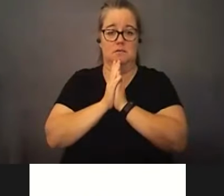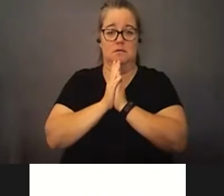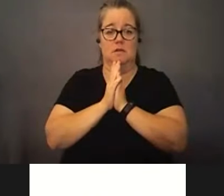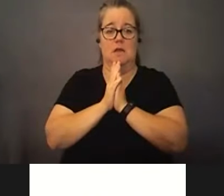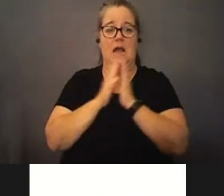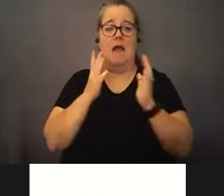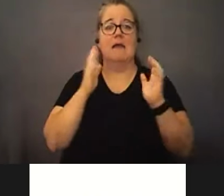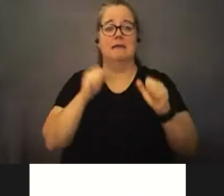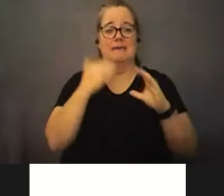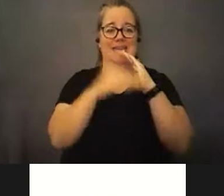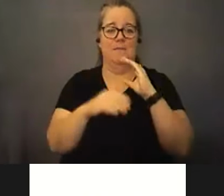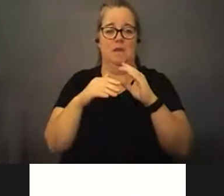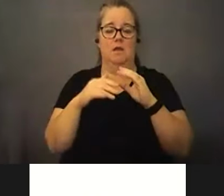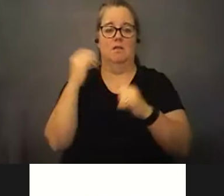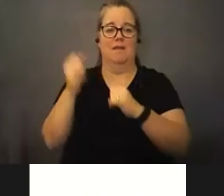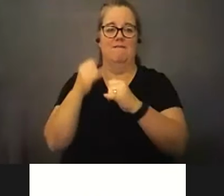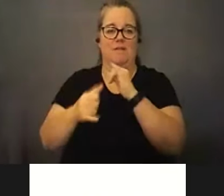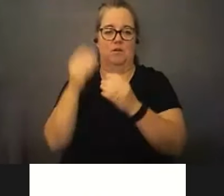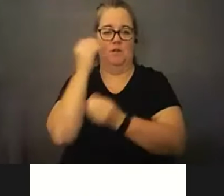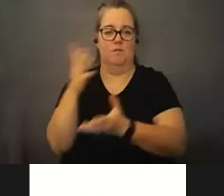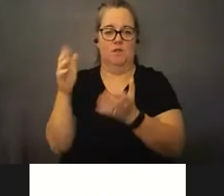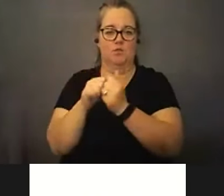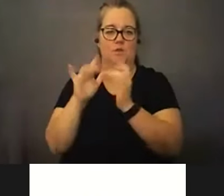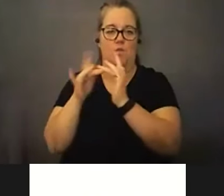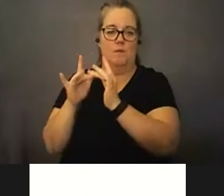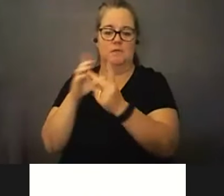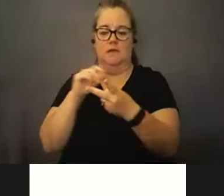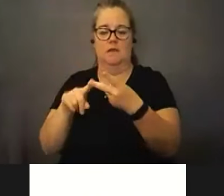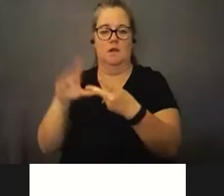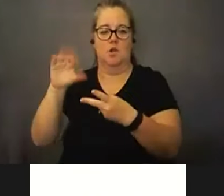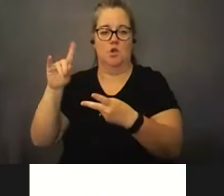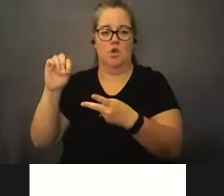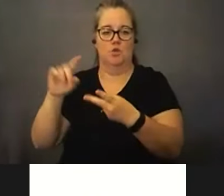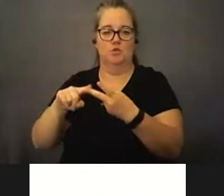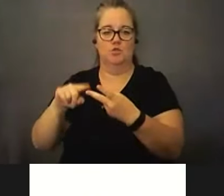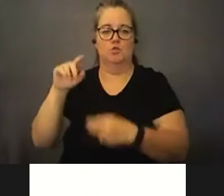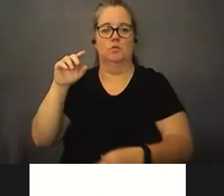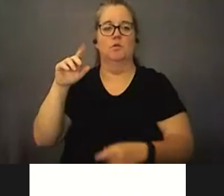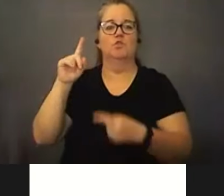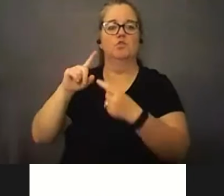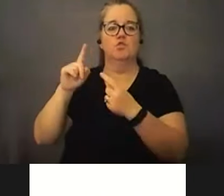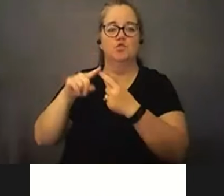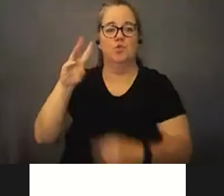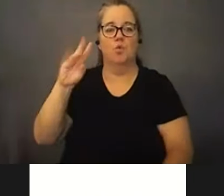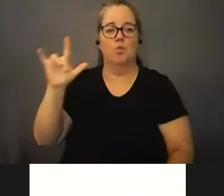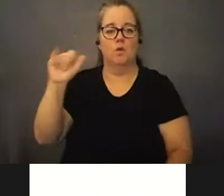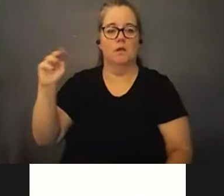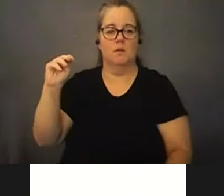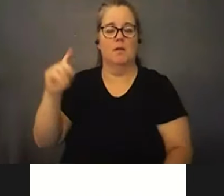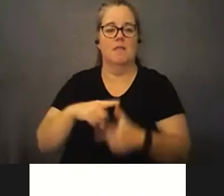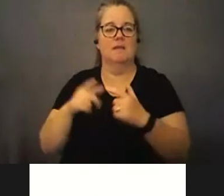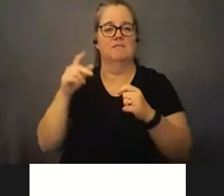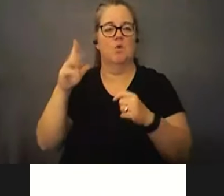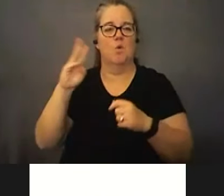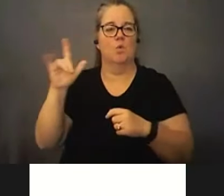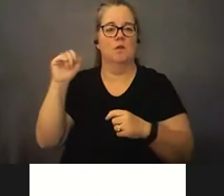email that final information with the website and the code to your host so that you all can get that. Are there any